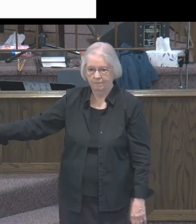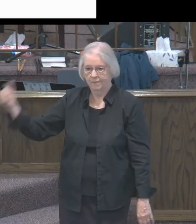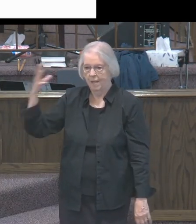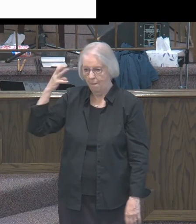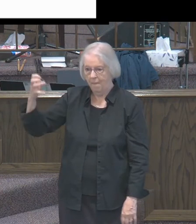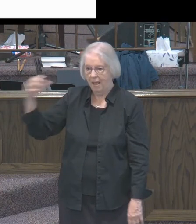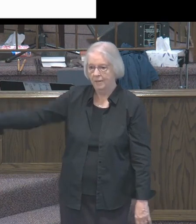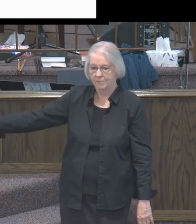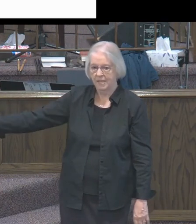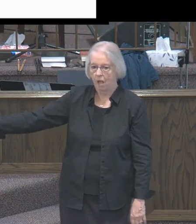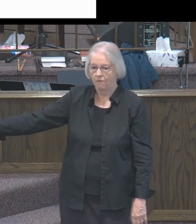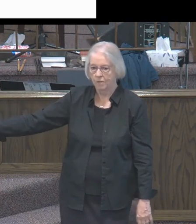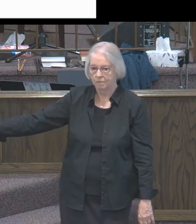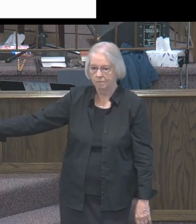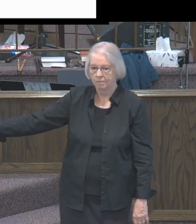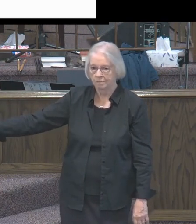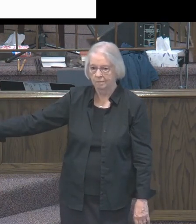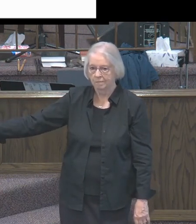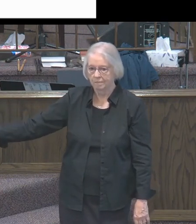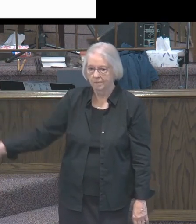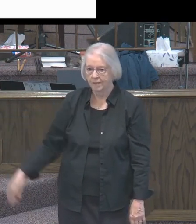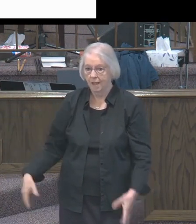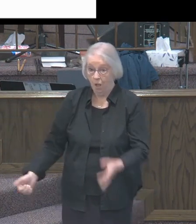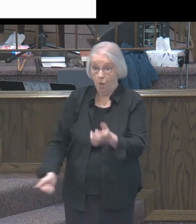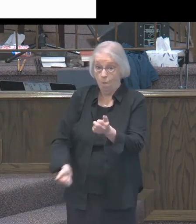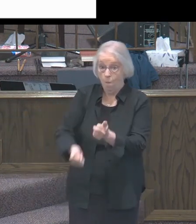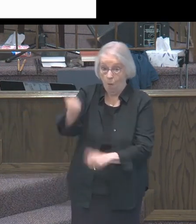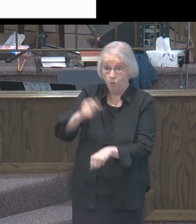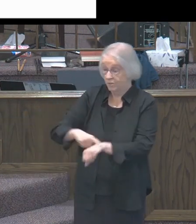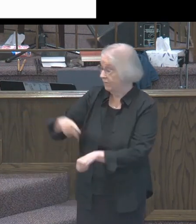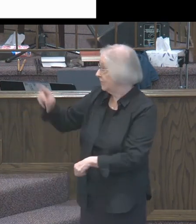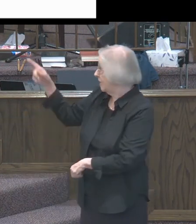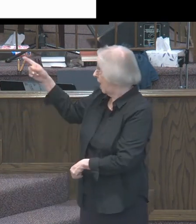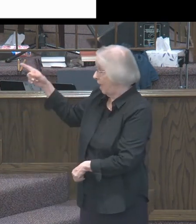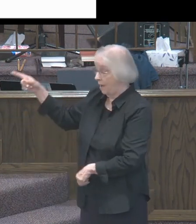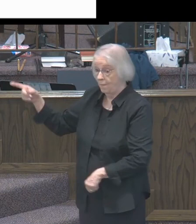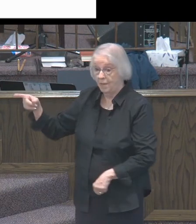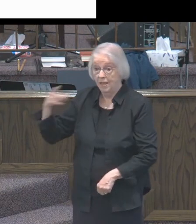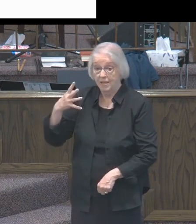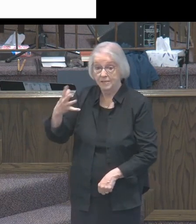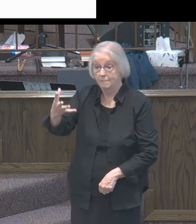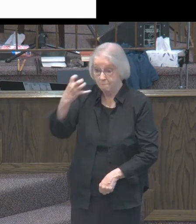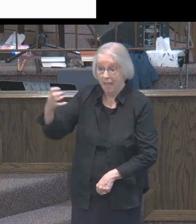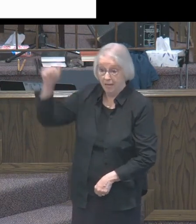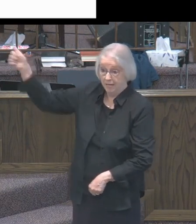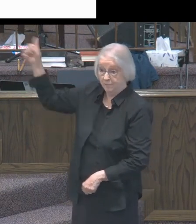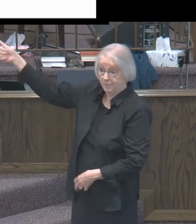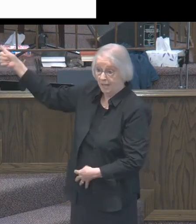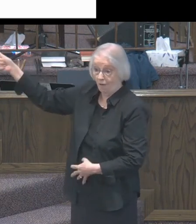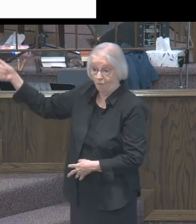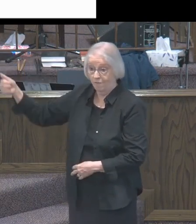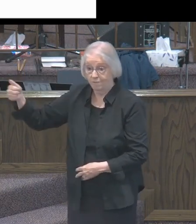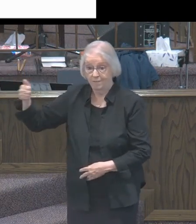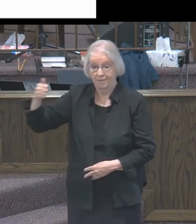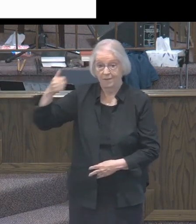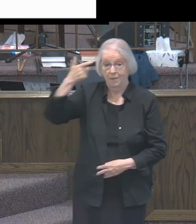at Cain. Most of the time that I get in trouble when in my anger is because I'm mad at me because I know I didn't do something that would